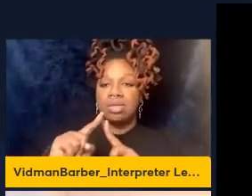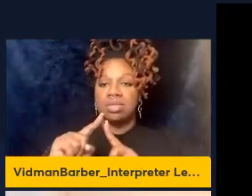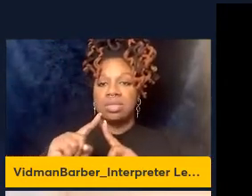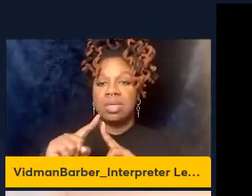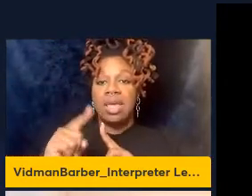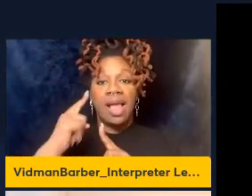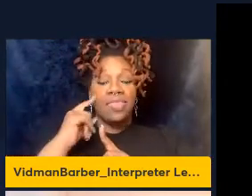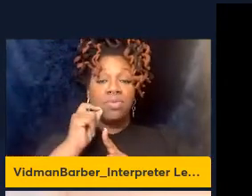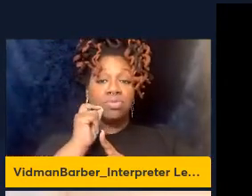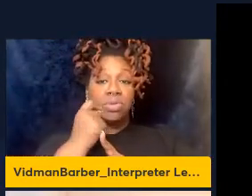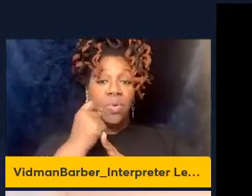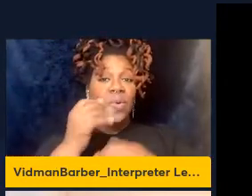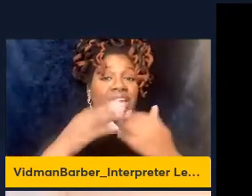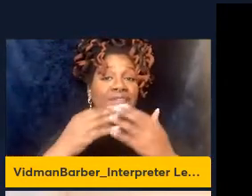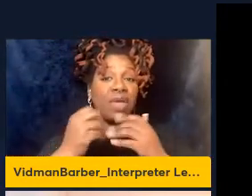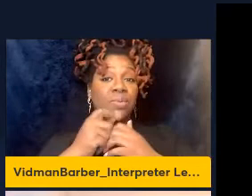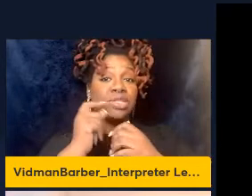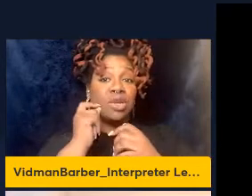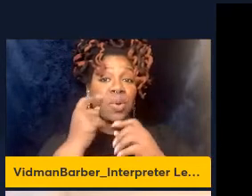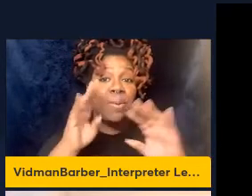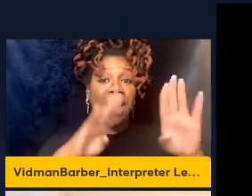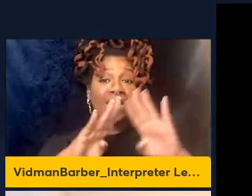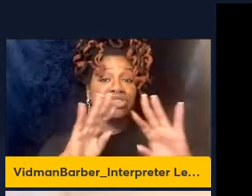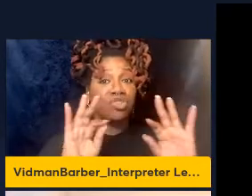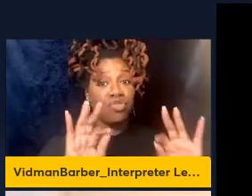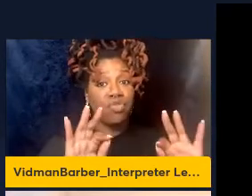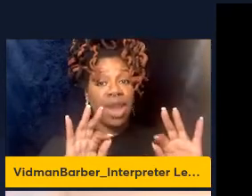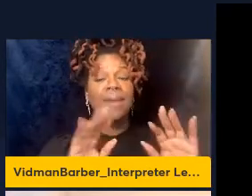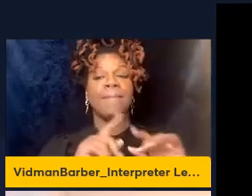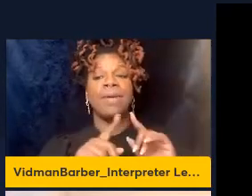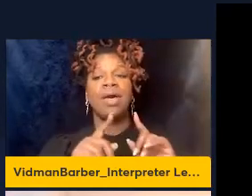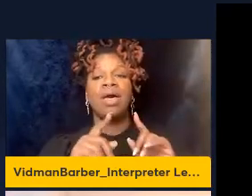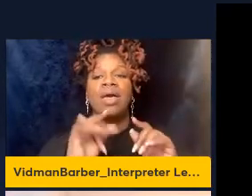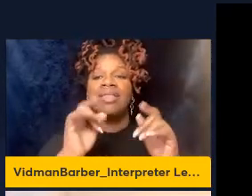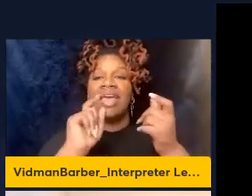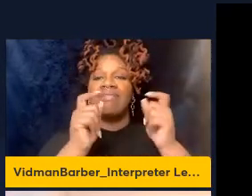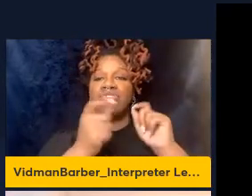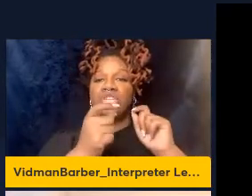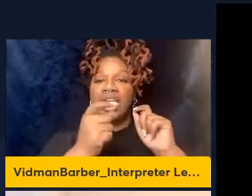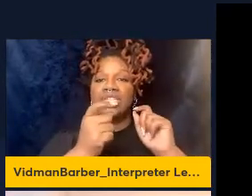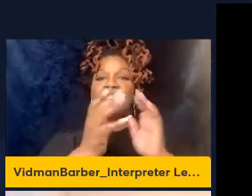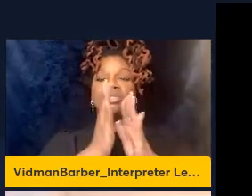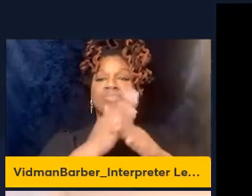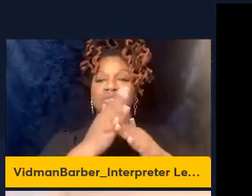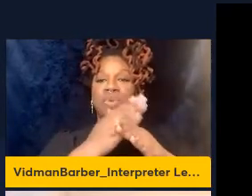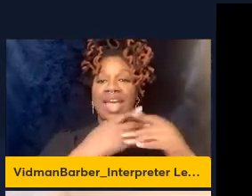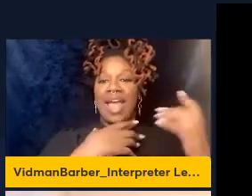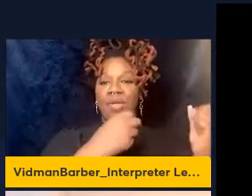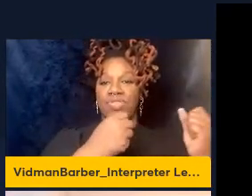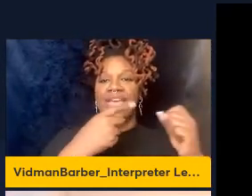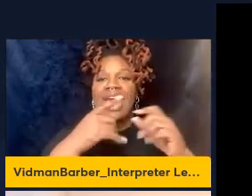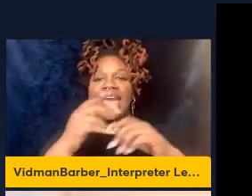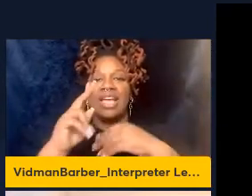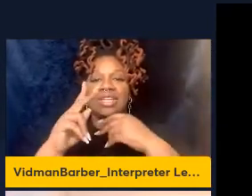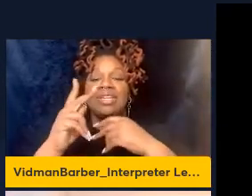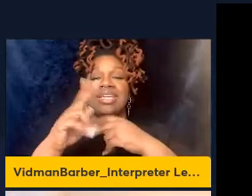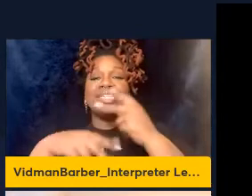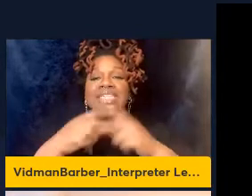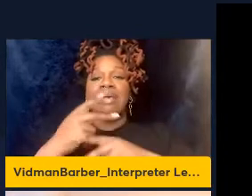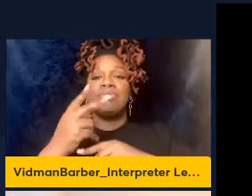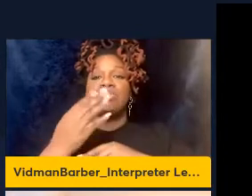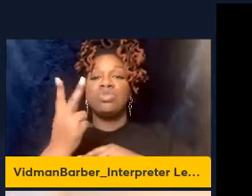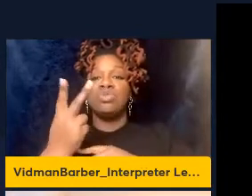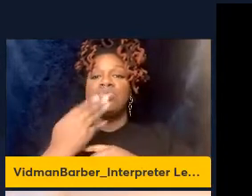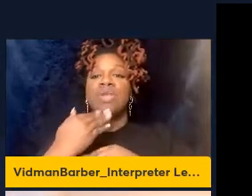just with the cool biology, yeah, that's all great, but there is actually changes between healthy and type 2 diabetes. We see that in type 2 diabetes, the very long